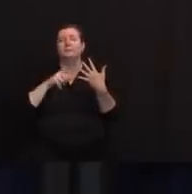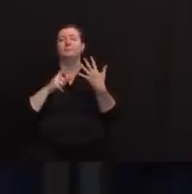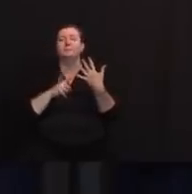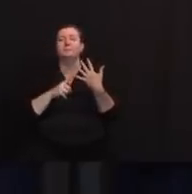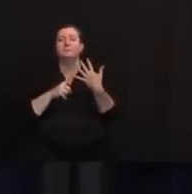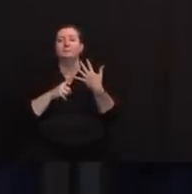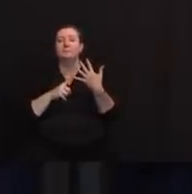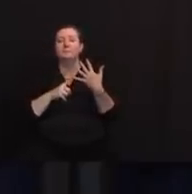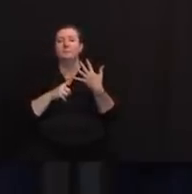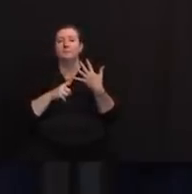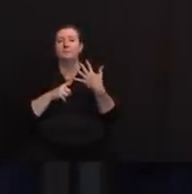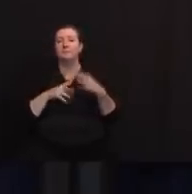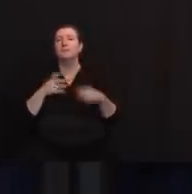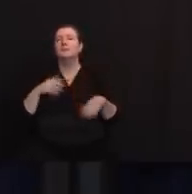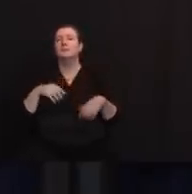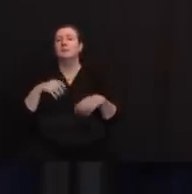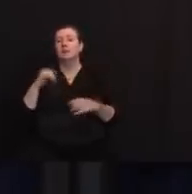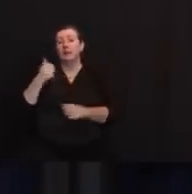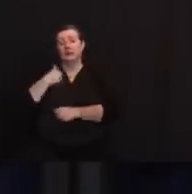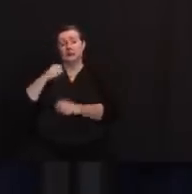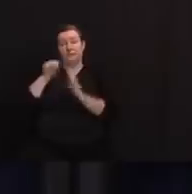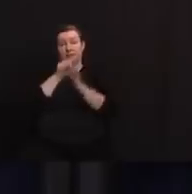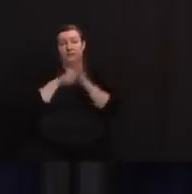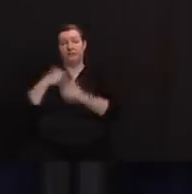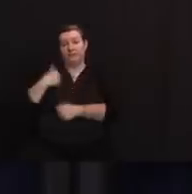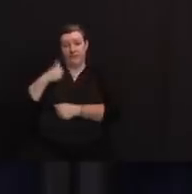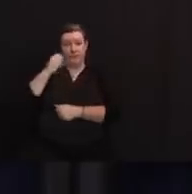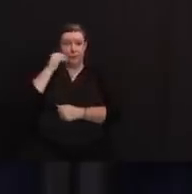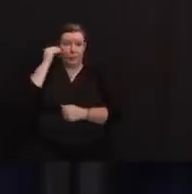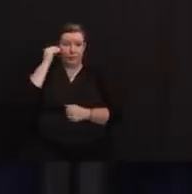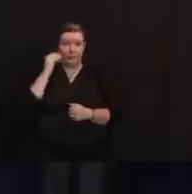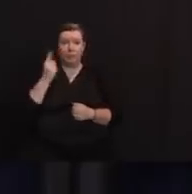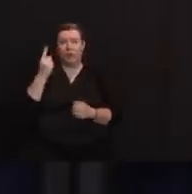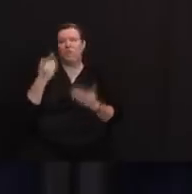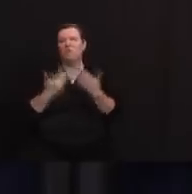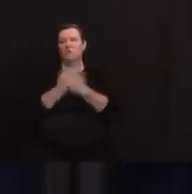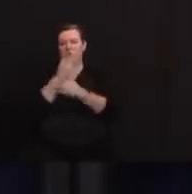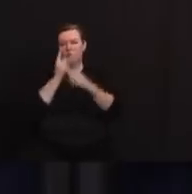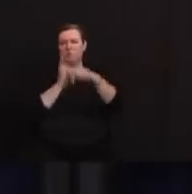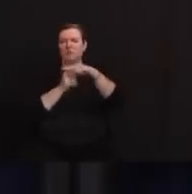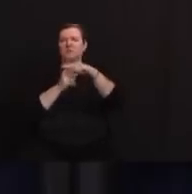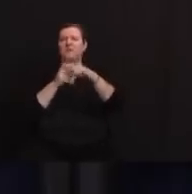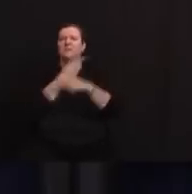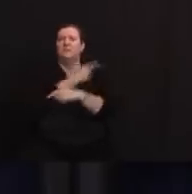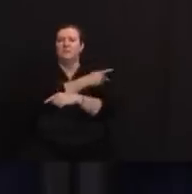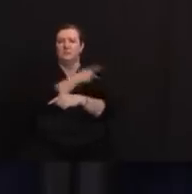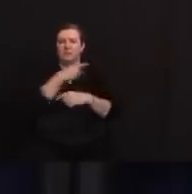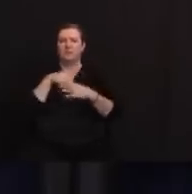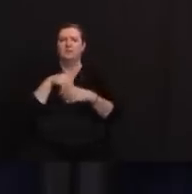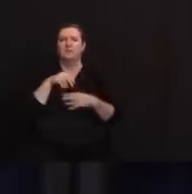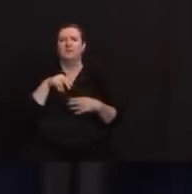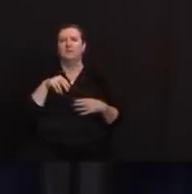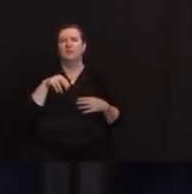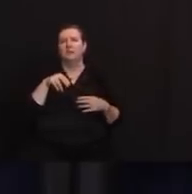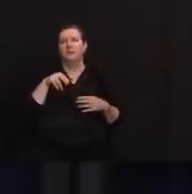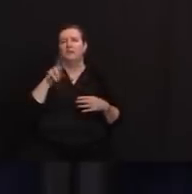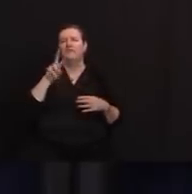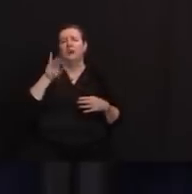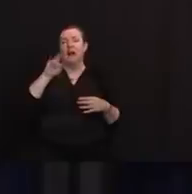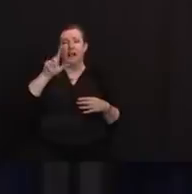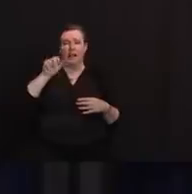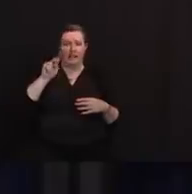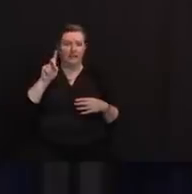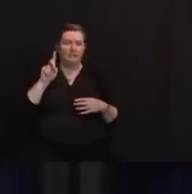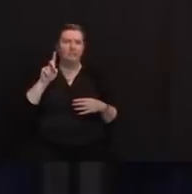At the state veterans' homes, there is one new positive patient at the Vineland home, and sadly, one new death at the